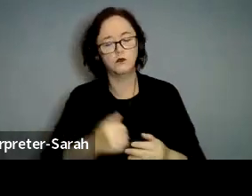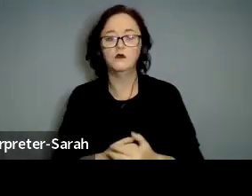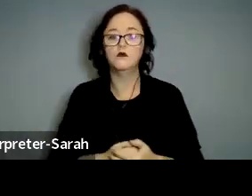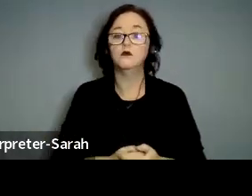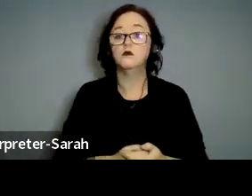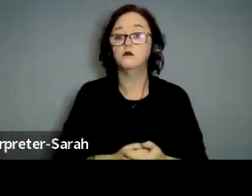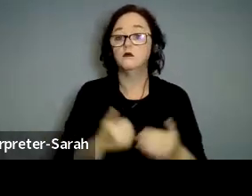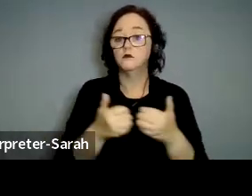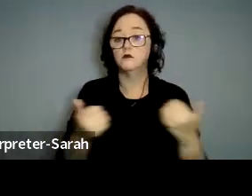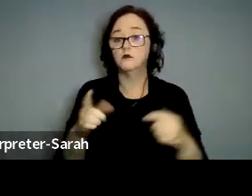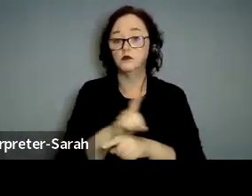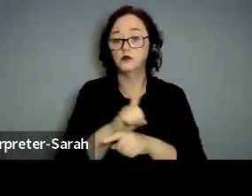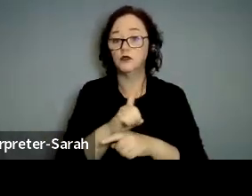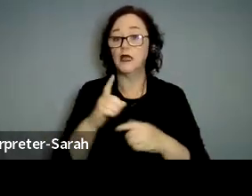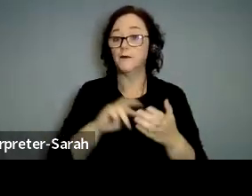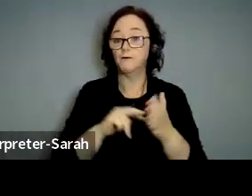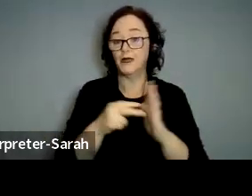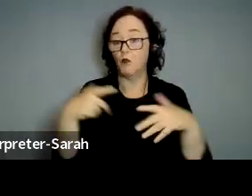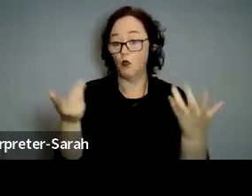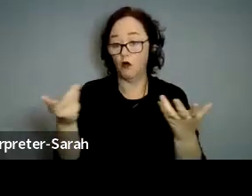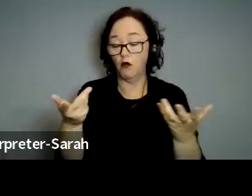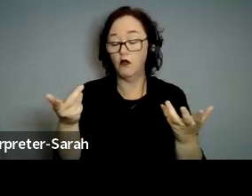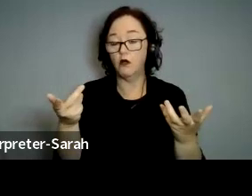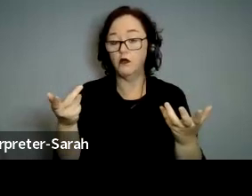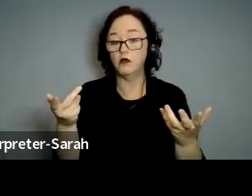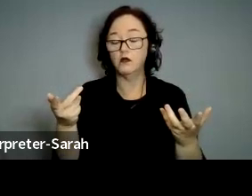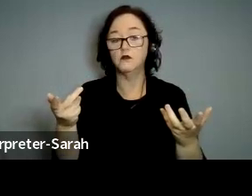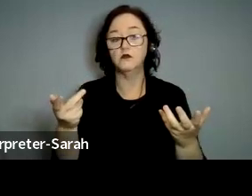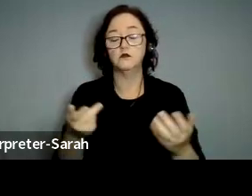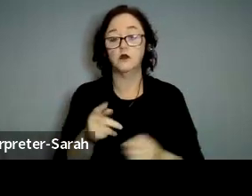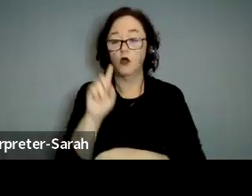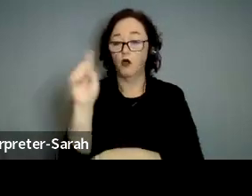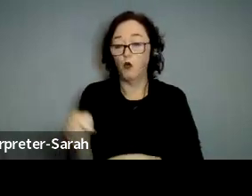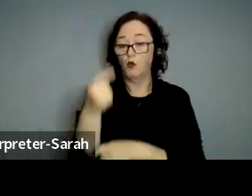duties means that no one person should be able to